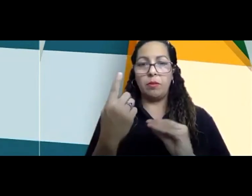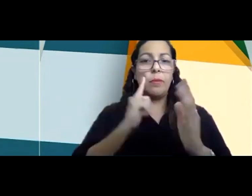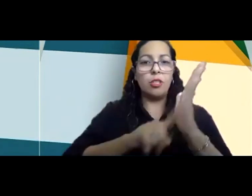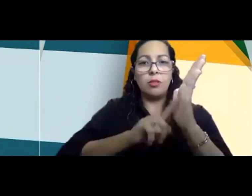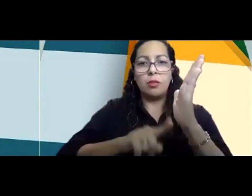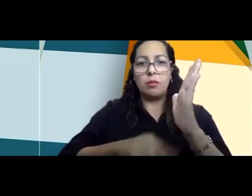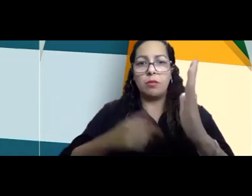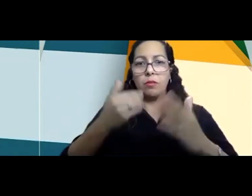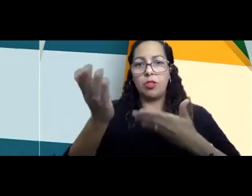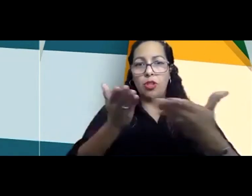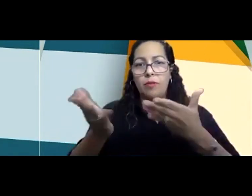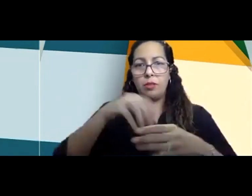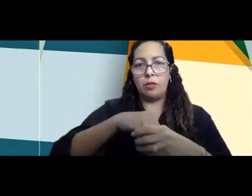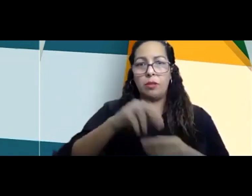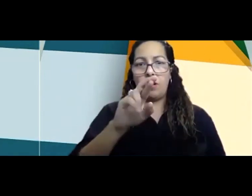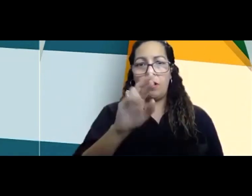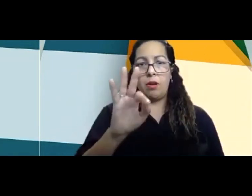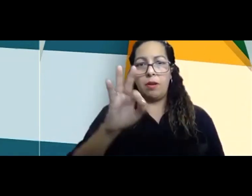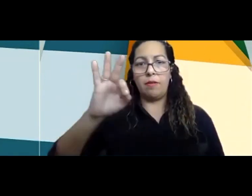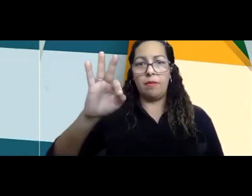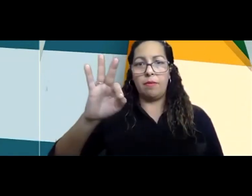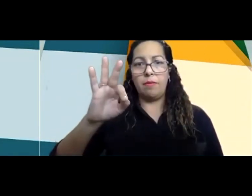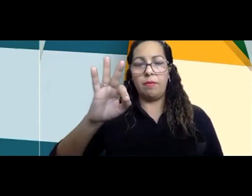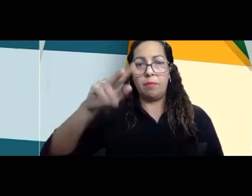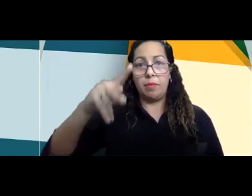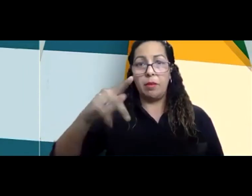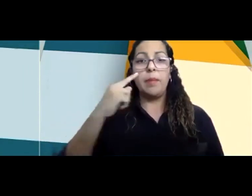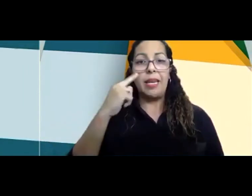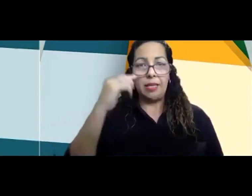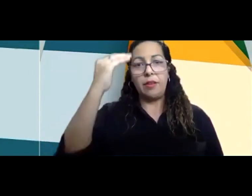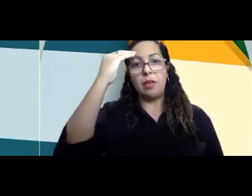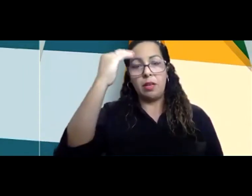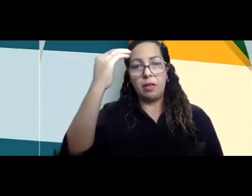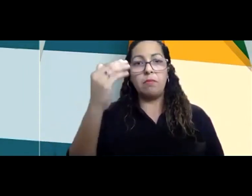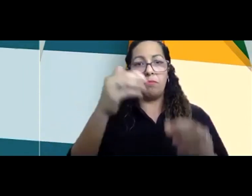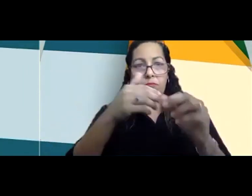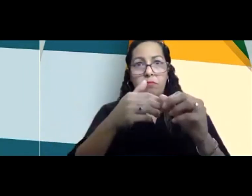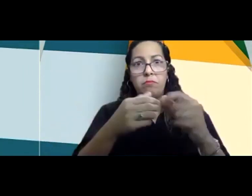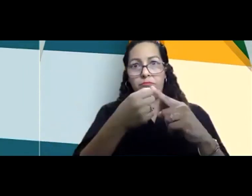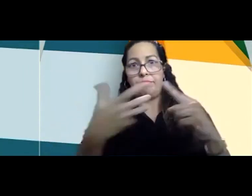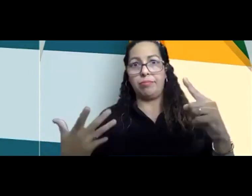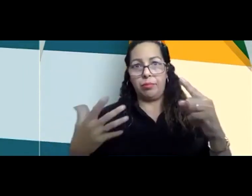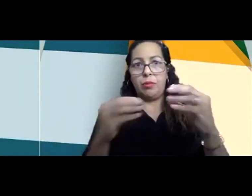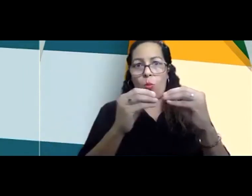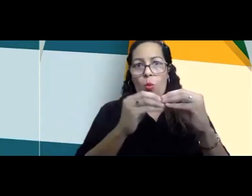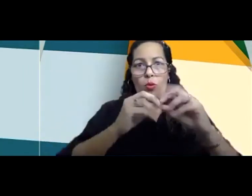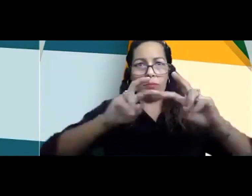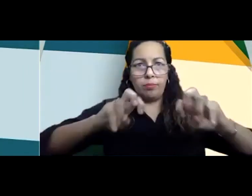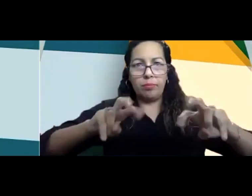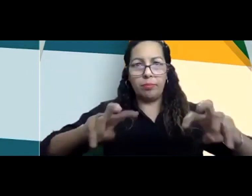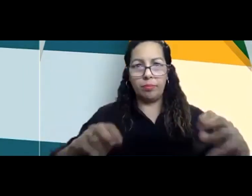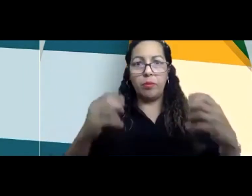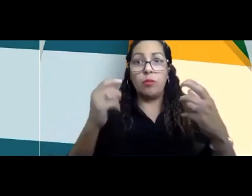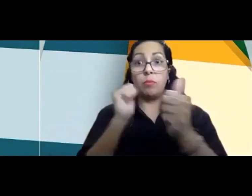the RFP, in order to understand the extent of the services to be furnished by the selected